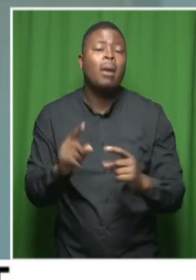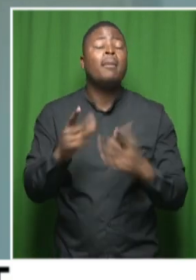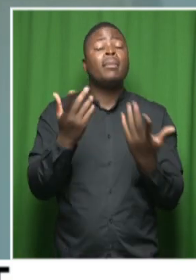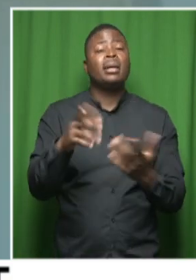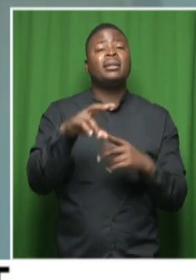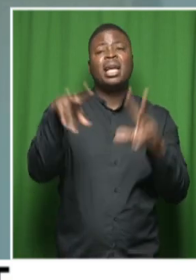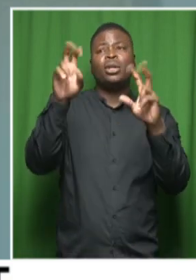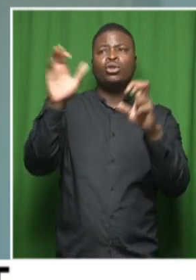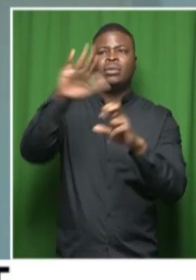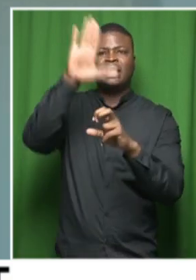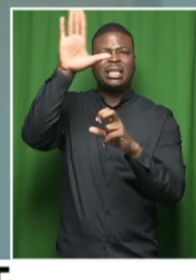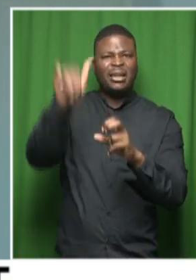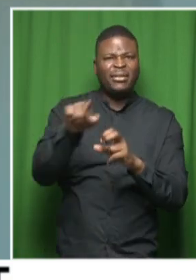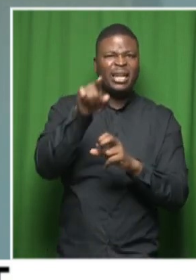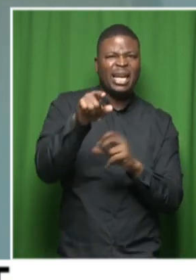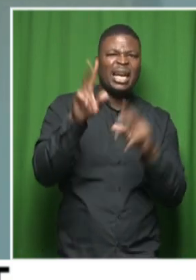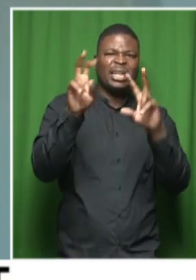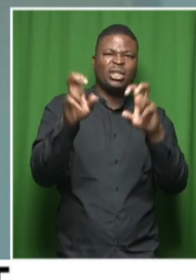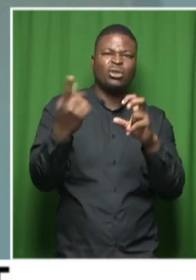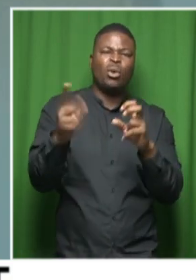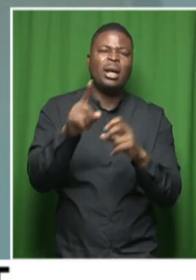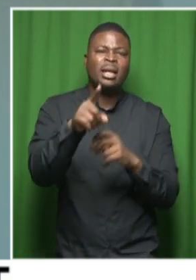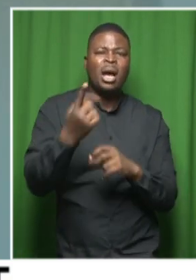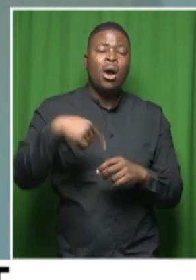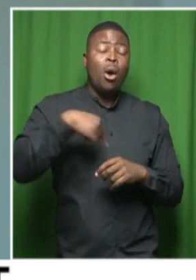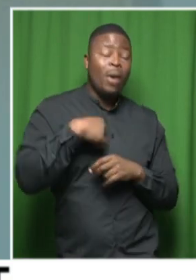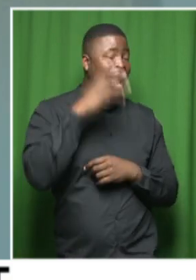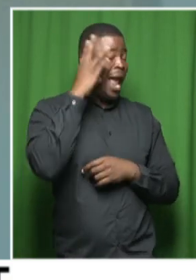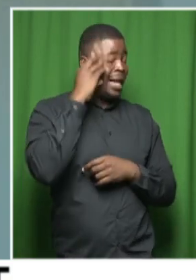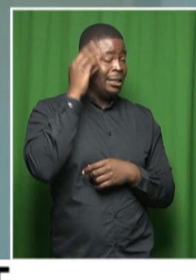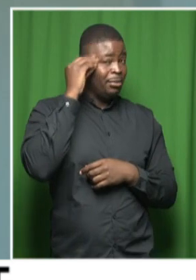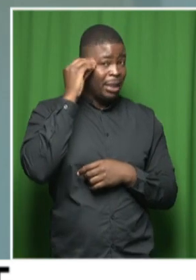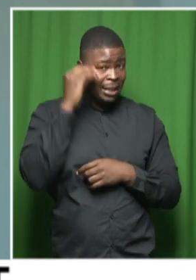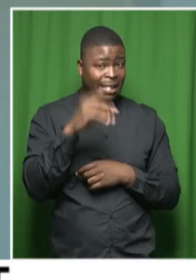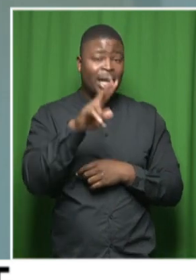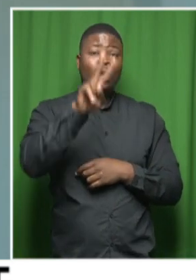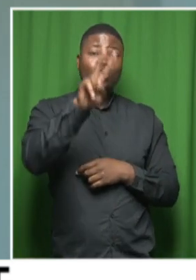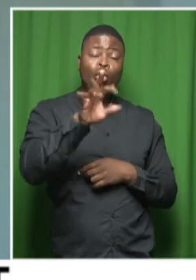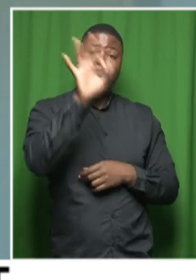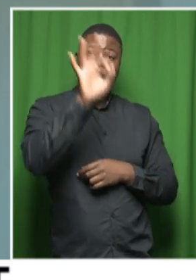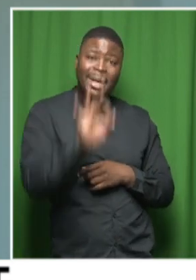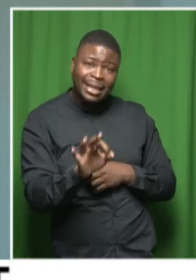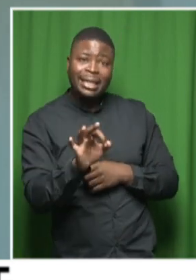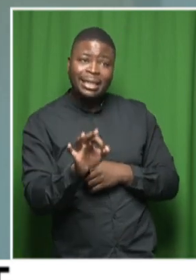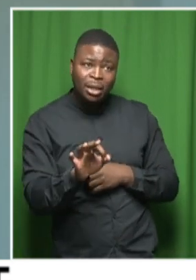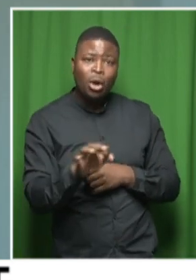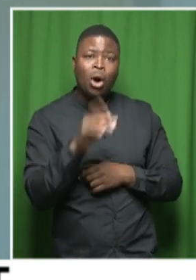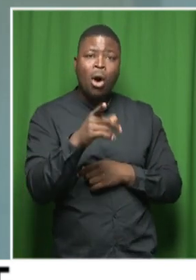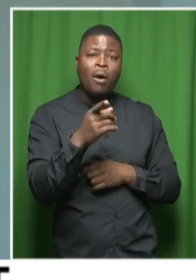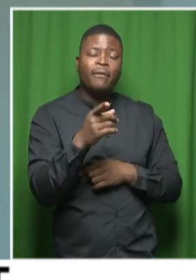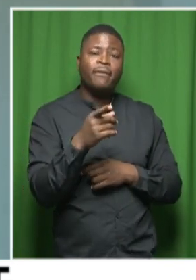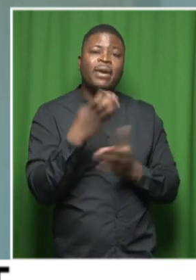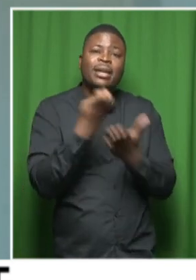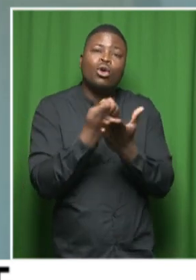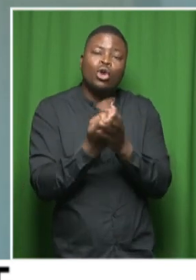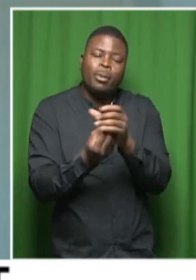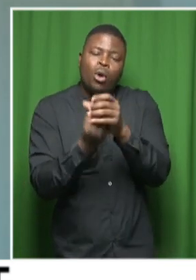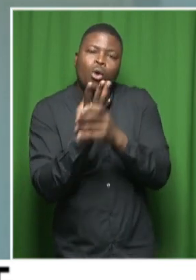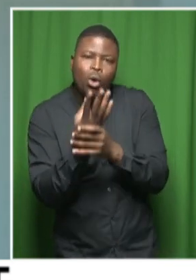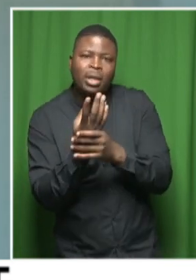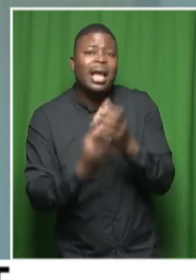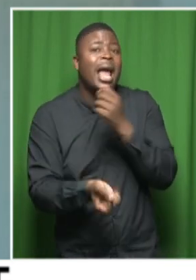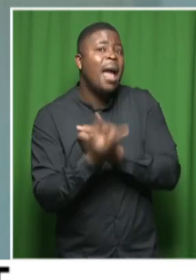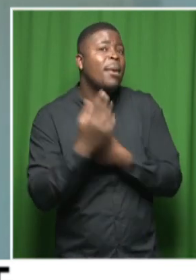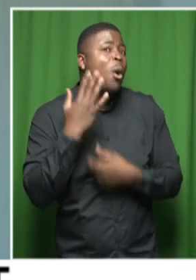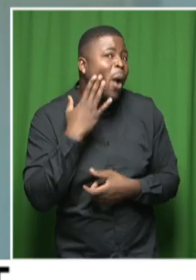example, the last time we've experienced just above 2% economic growth was about 2010, and as well a